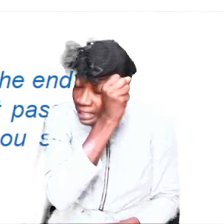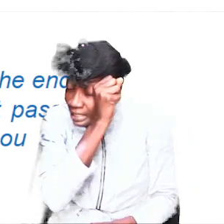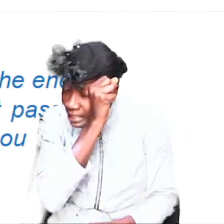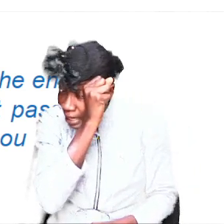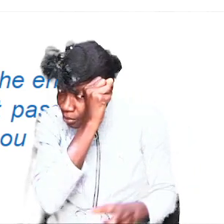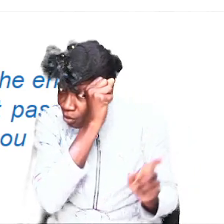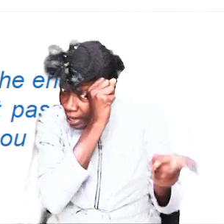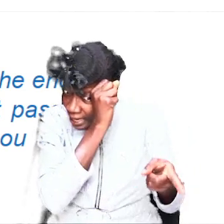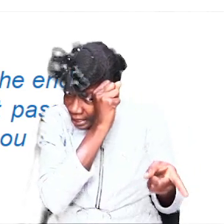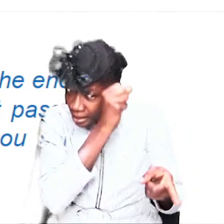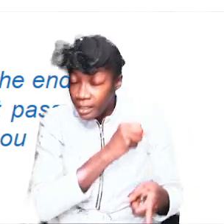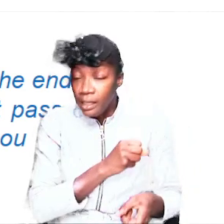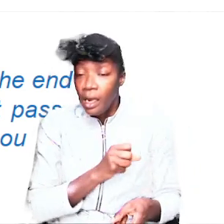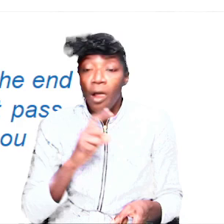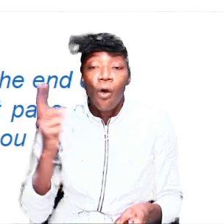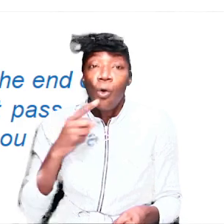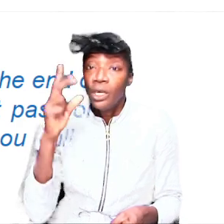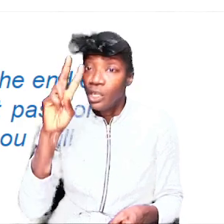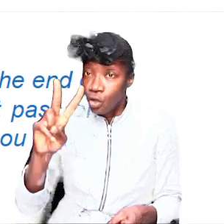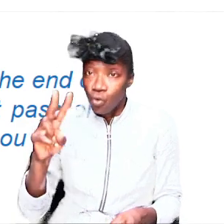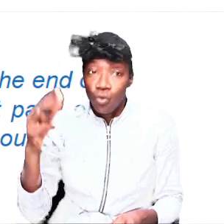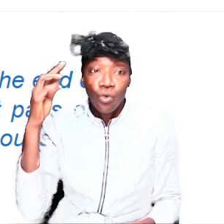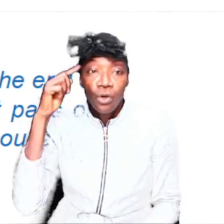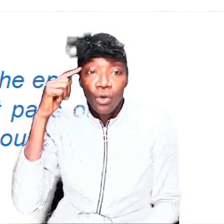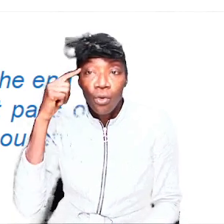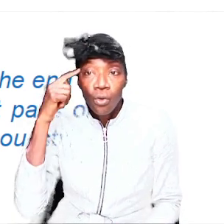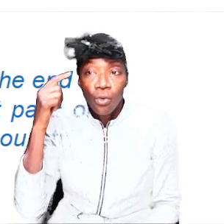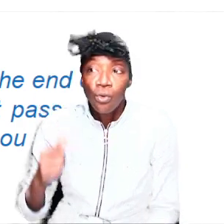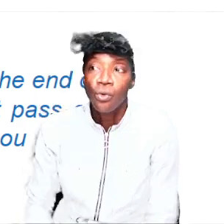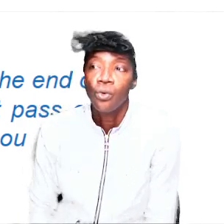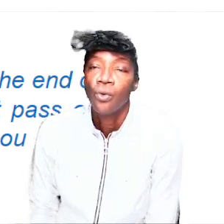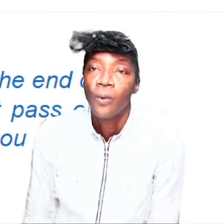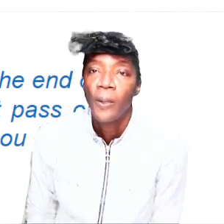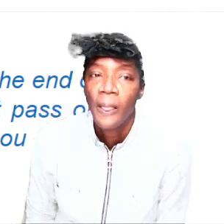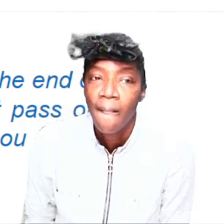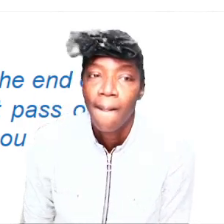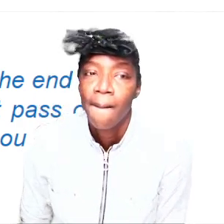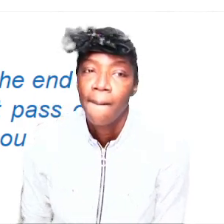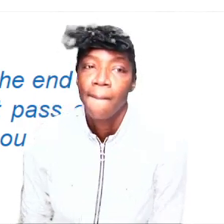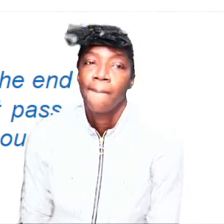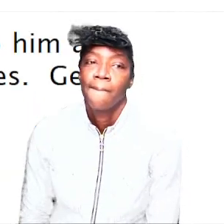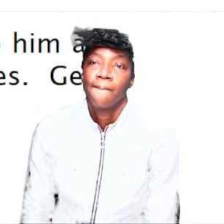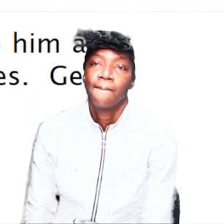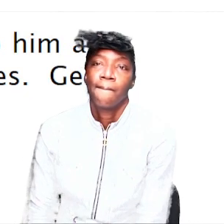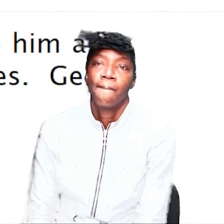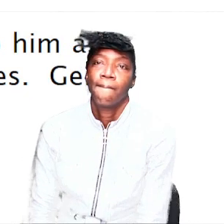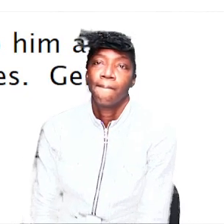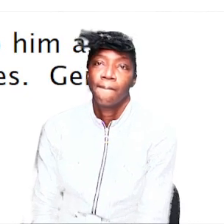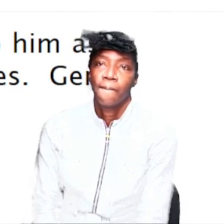and Samuel knew it. You can go to the next slide.